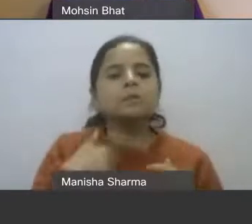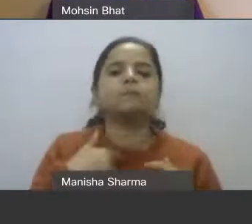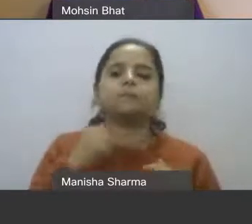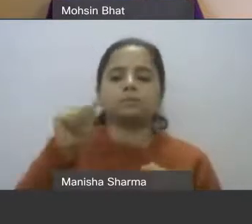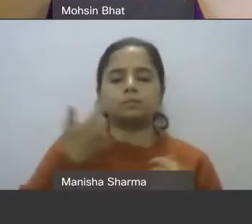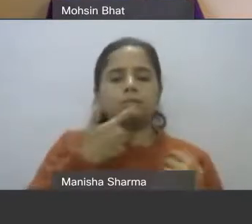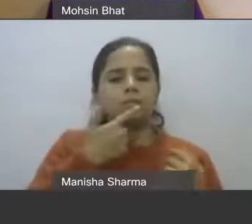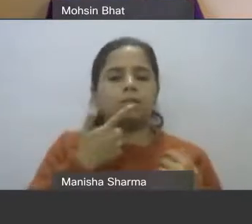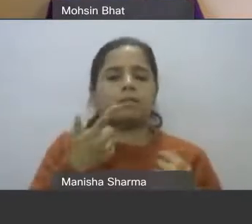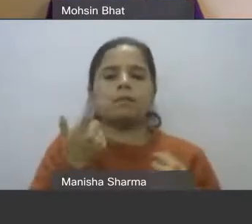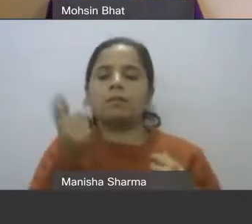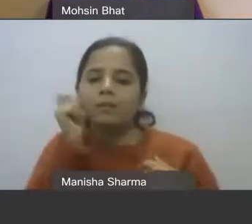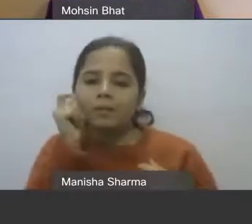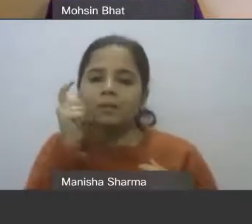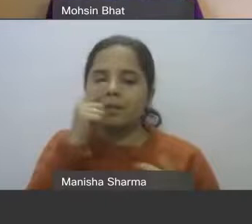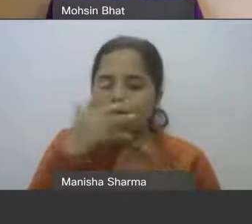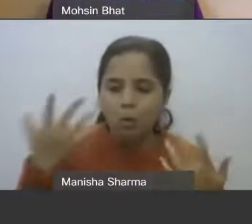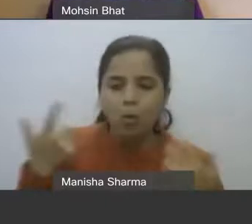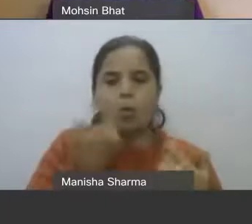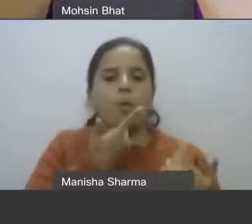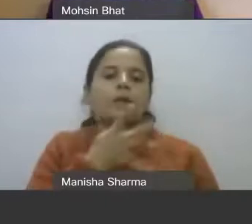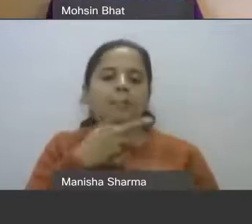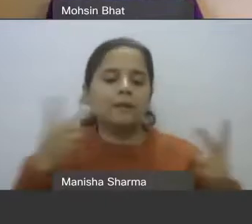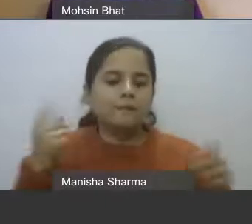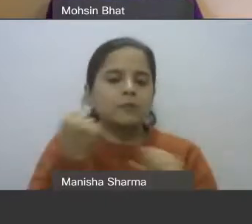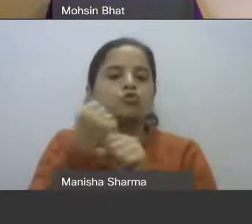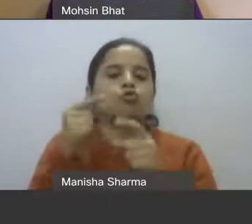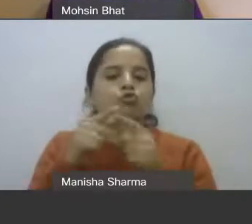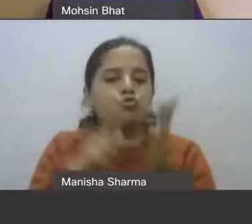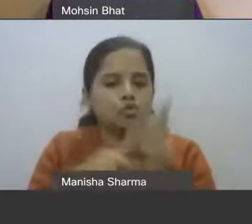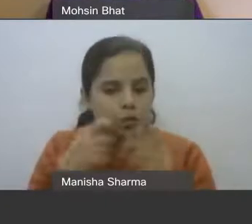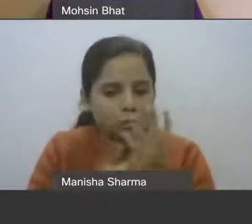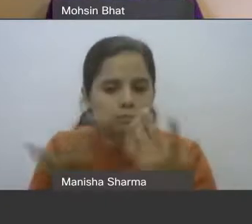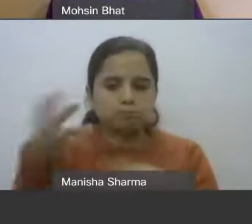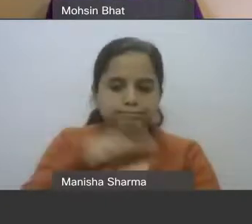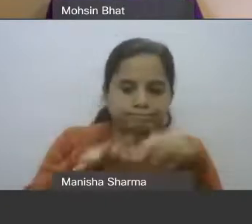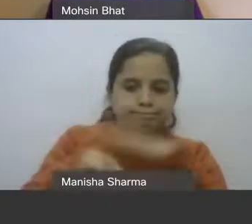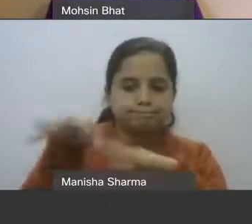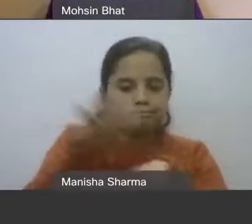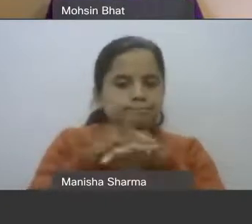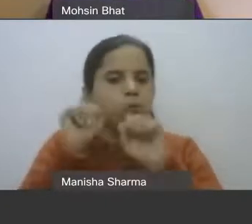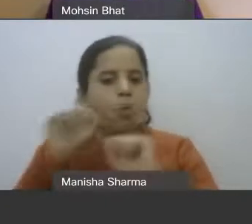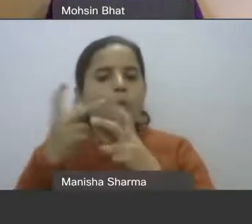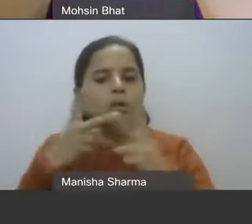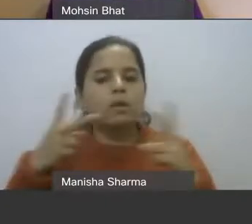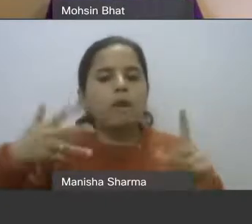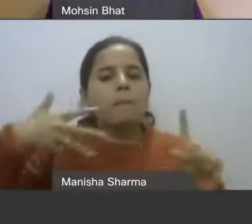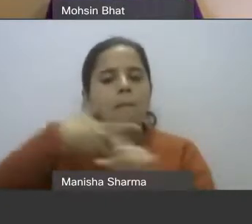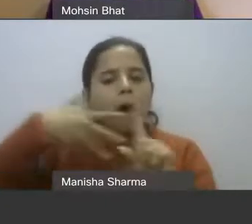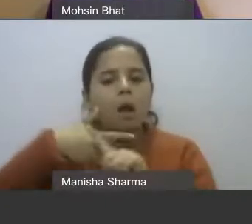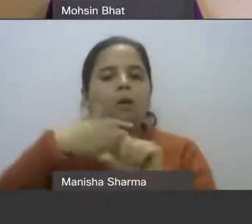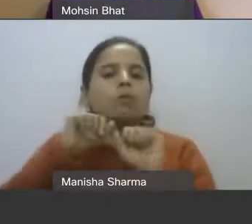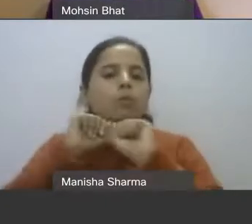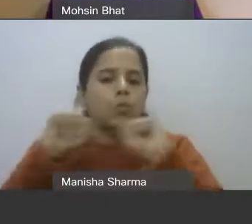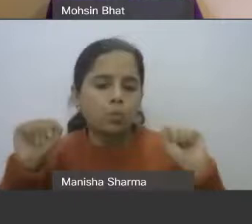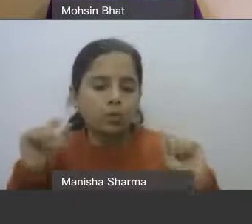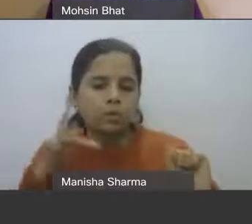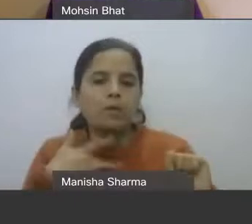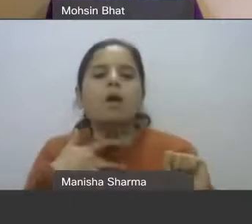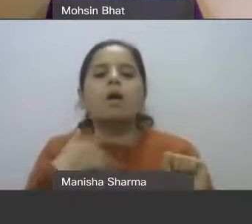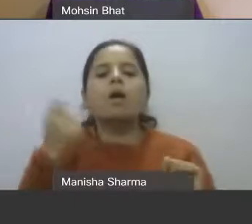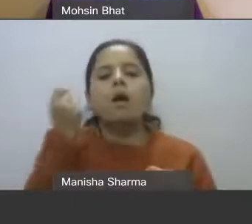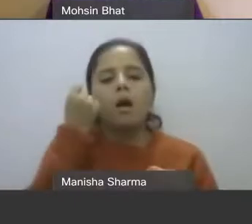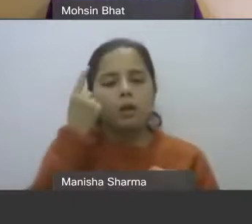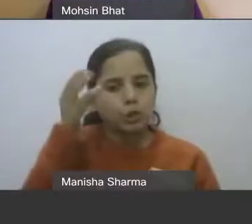within equality, and there is of course multiple areas of law which is essentially taken in within